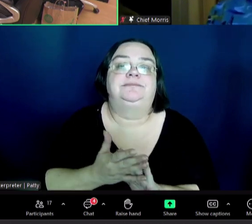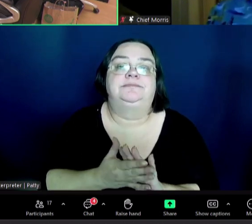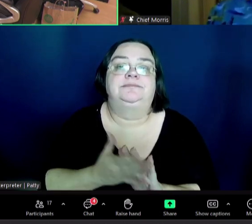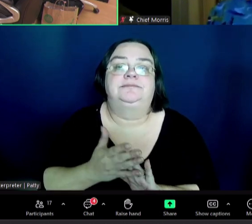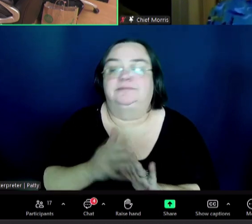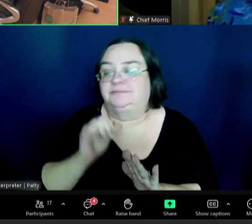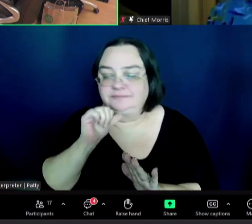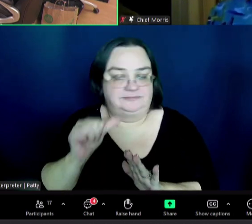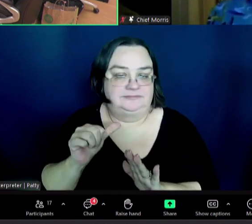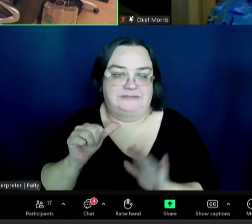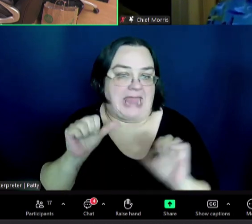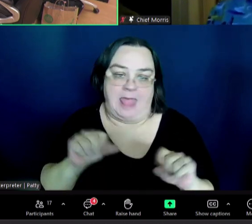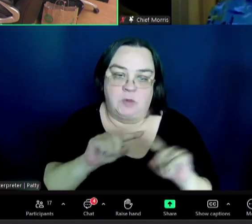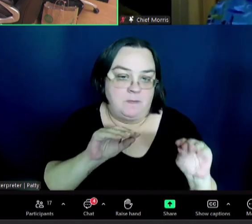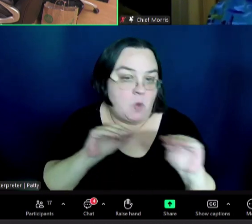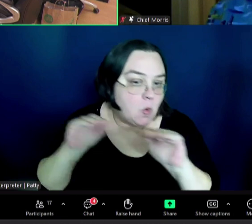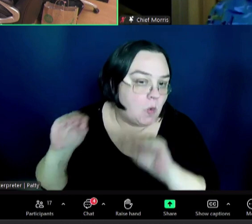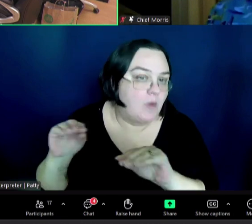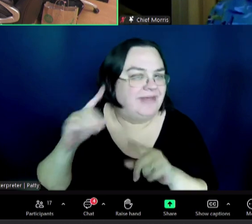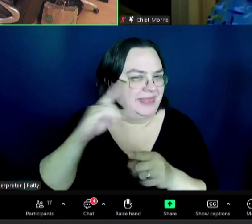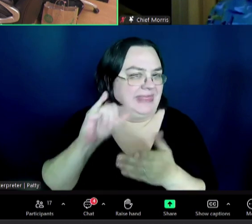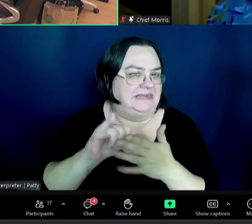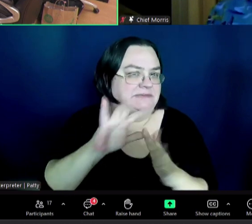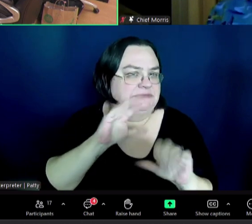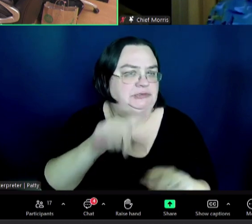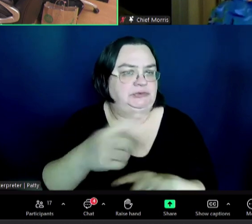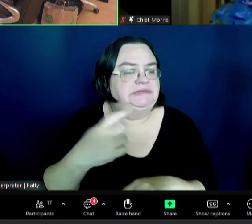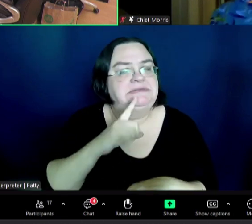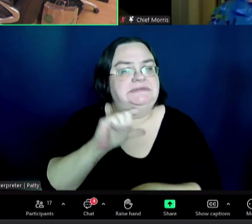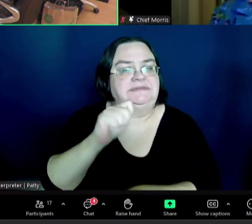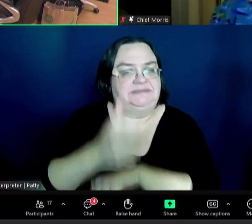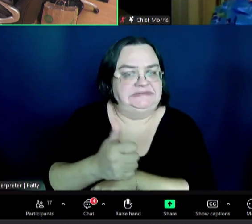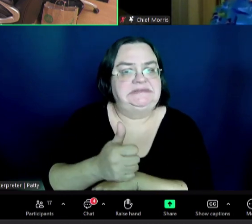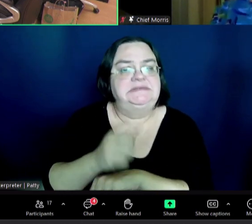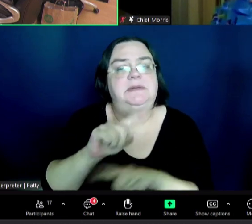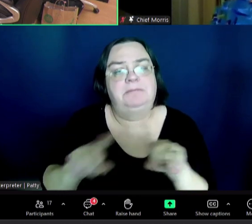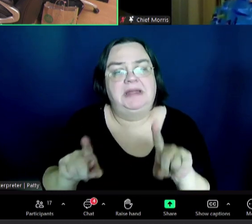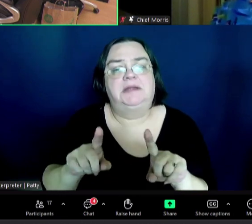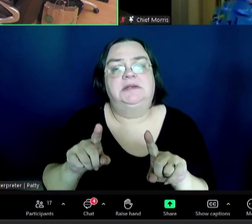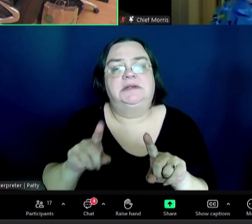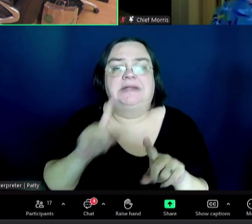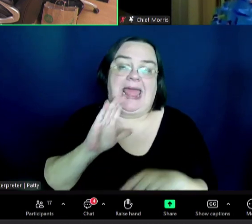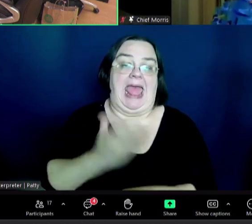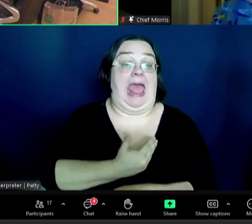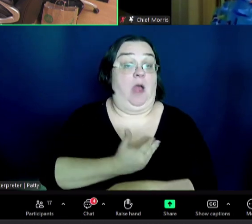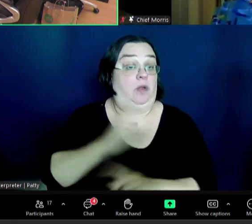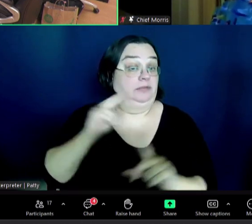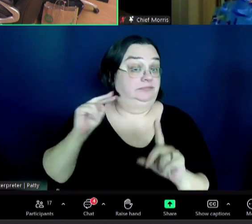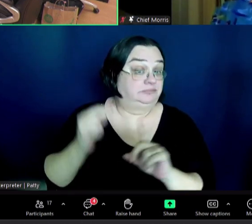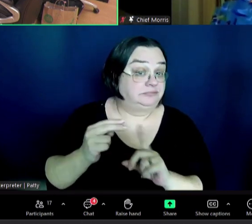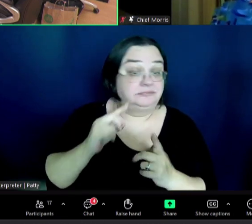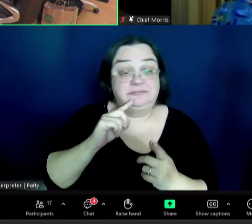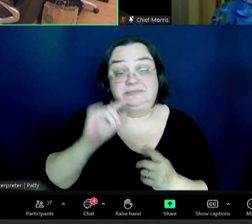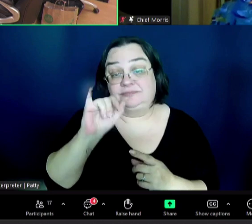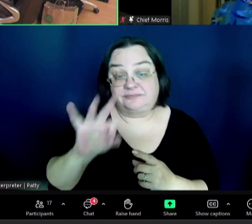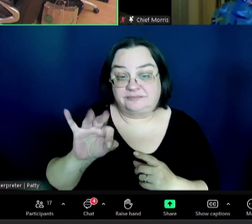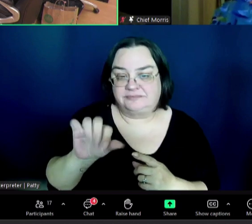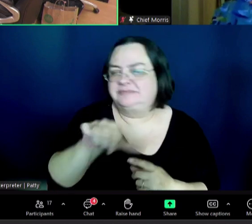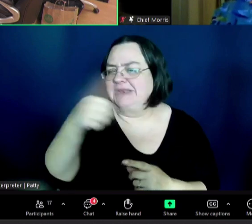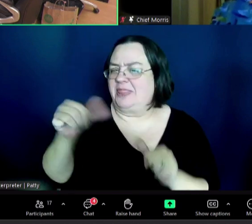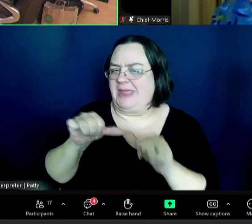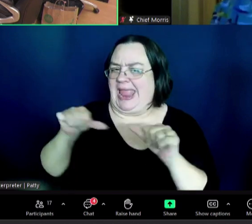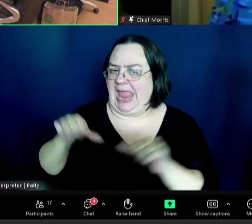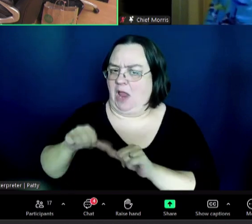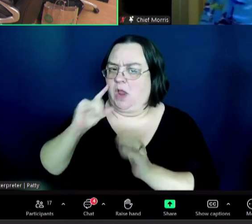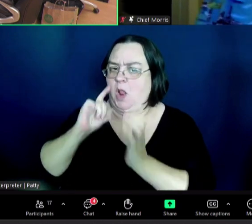movable. I think maybe is potentially what you were asking. They're fixed, but certainly, so our kind of attitude is if there's another problem area,